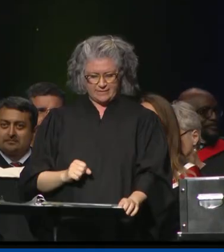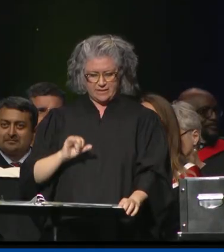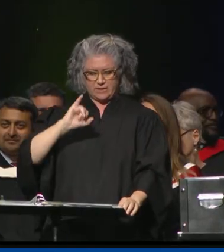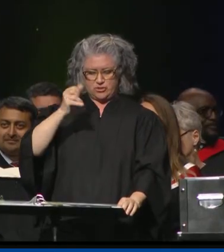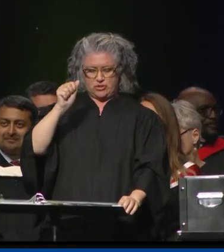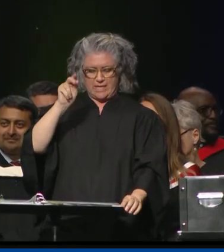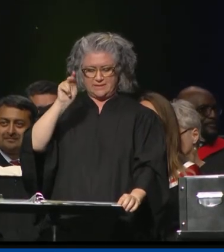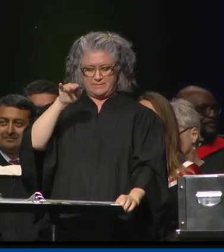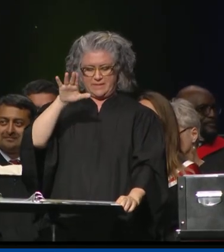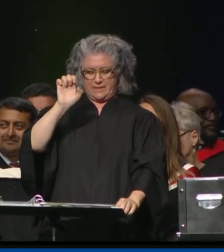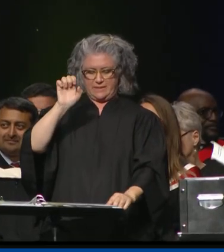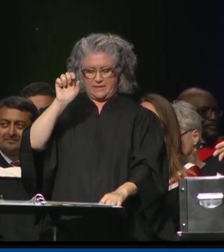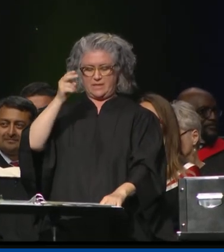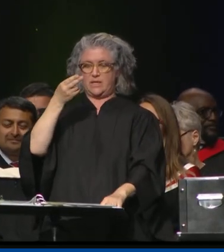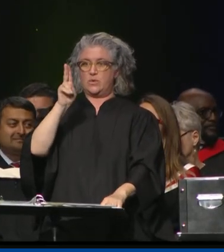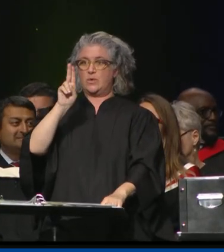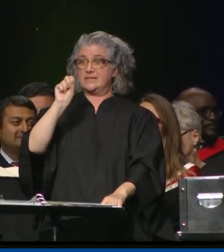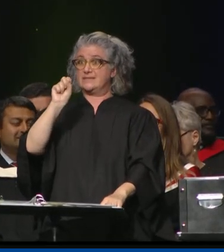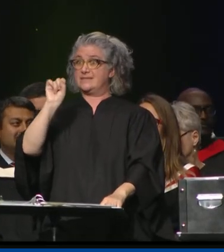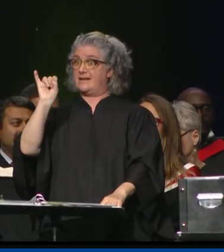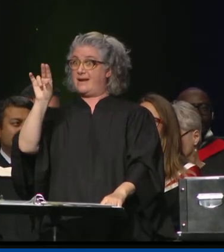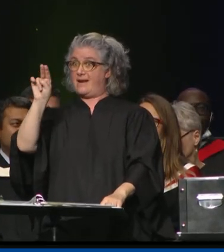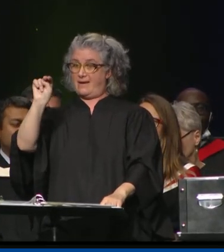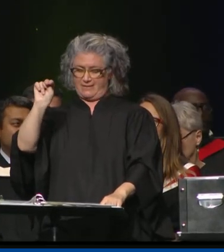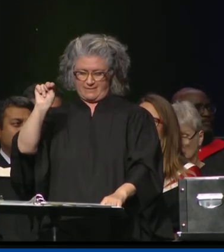Jasmine Hussein.